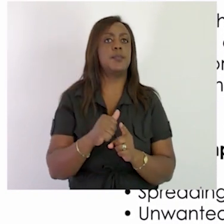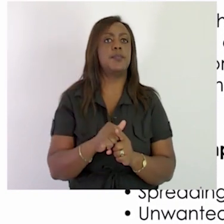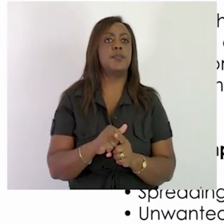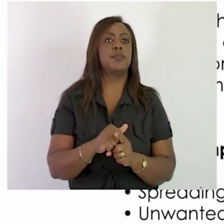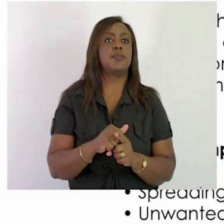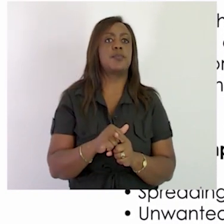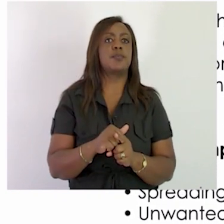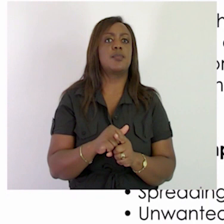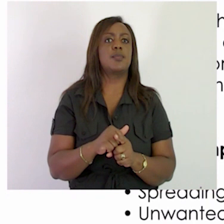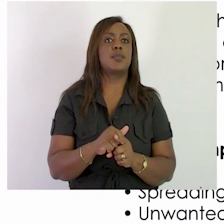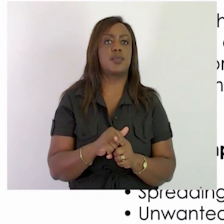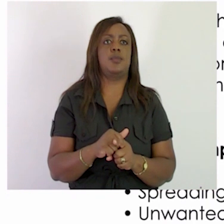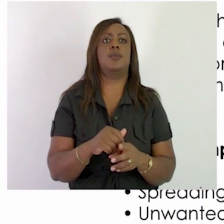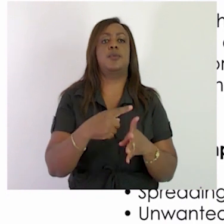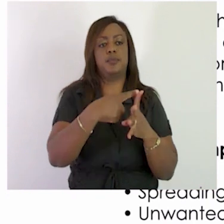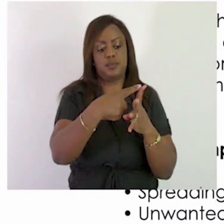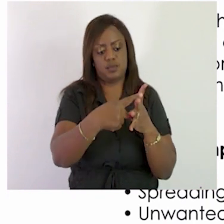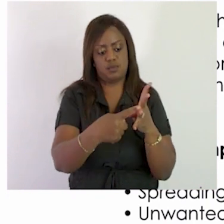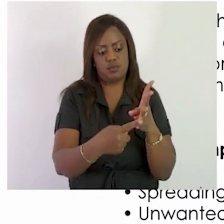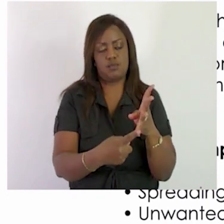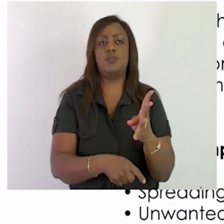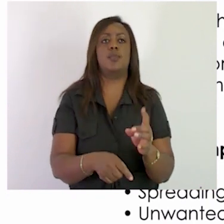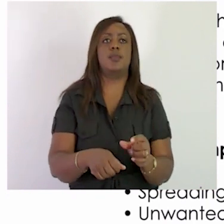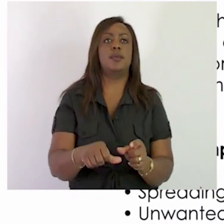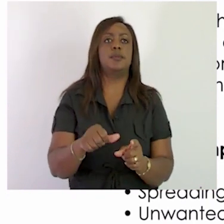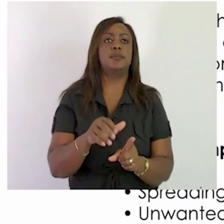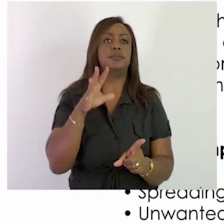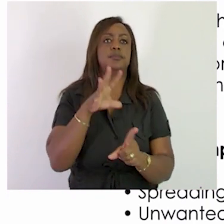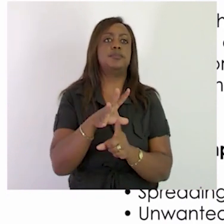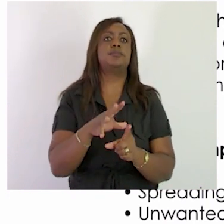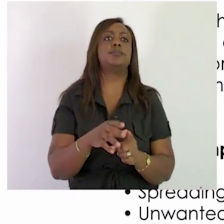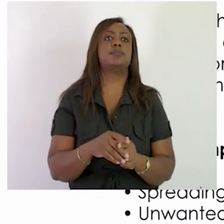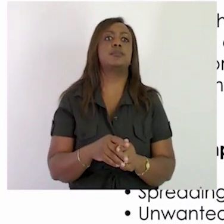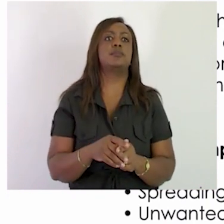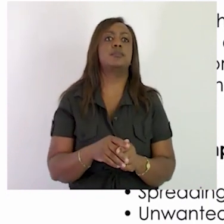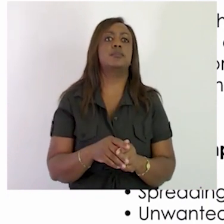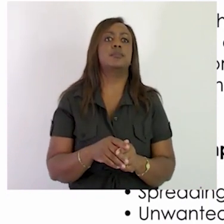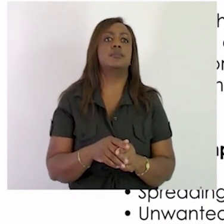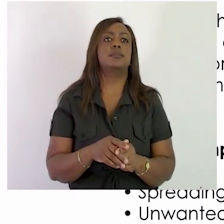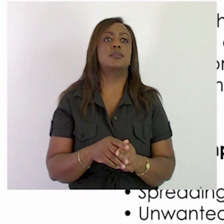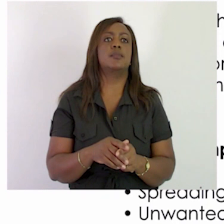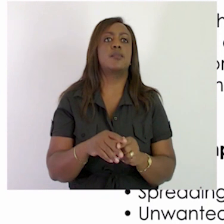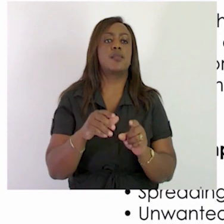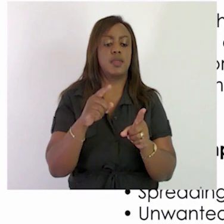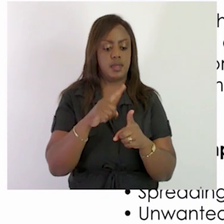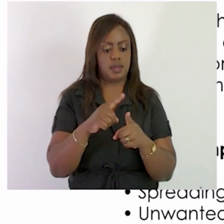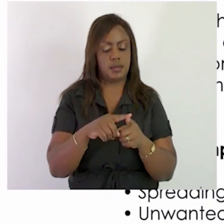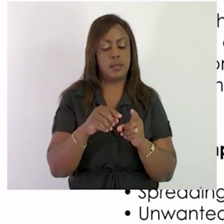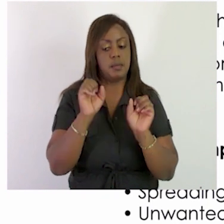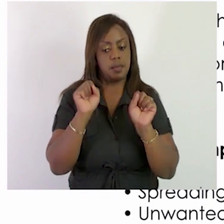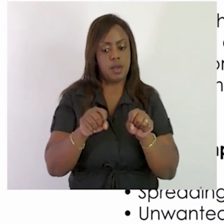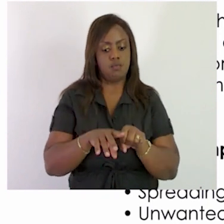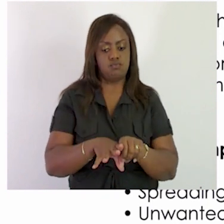family, community, and society. When you engage in these risky sexual practices, it doesn't only affect you, it